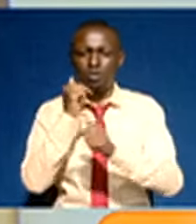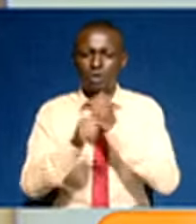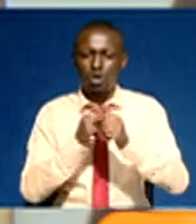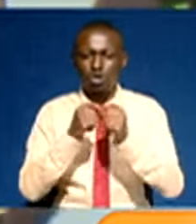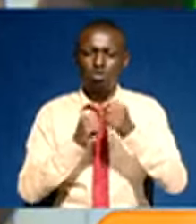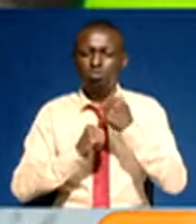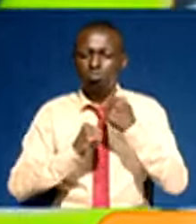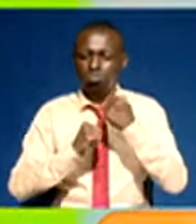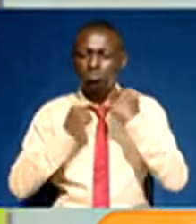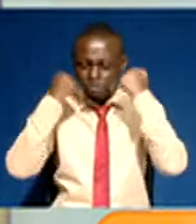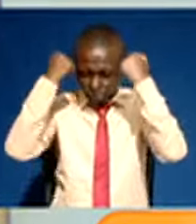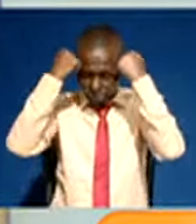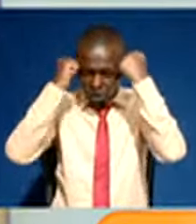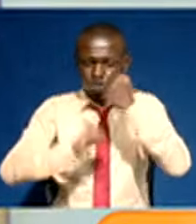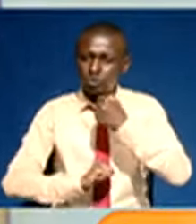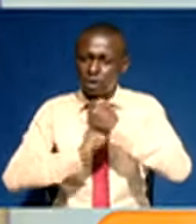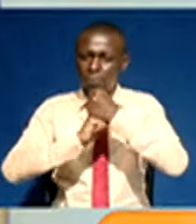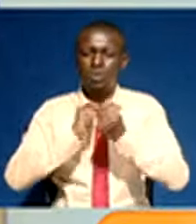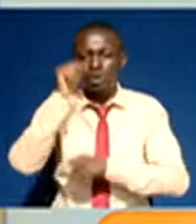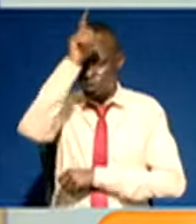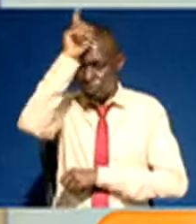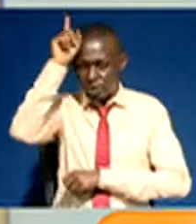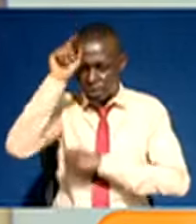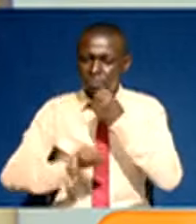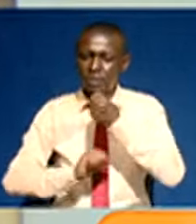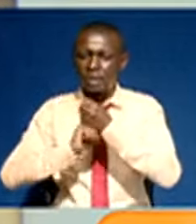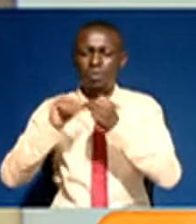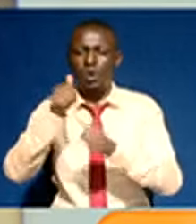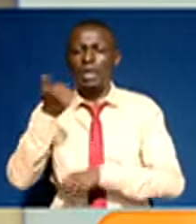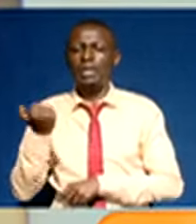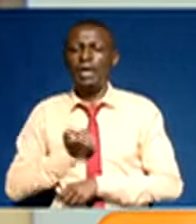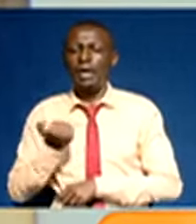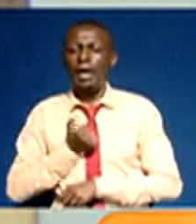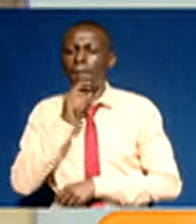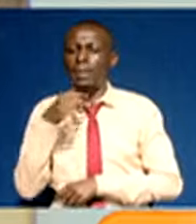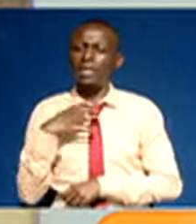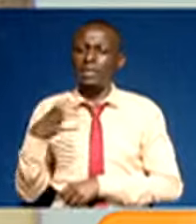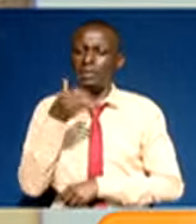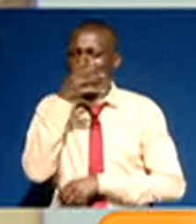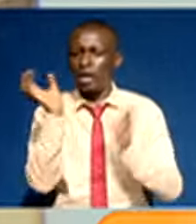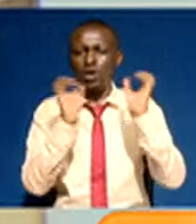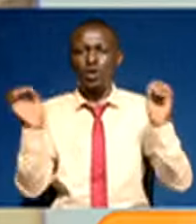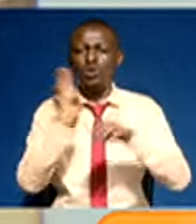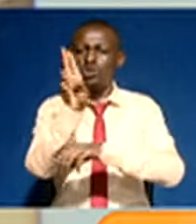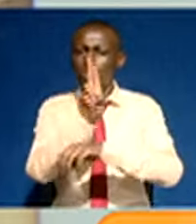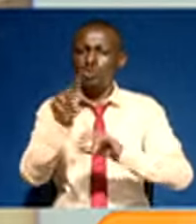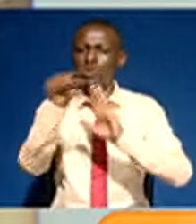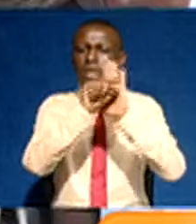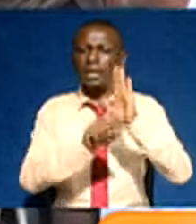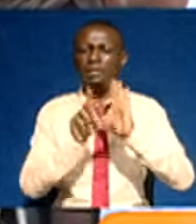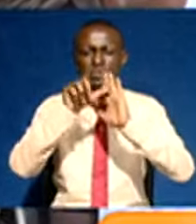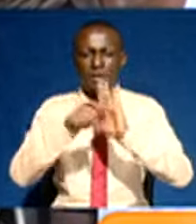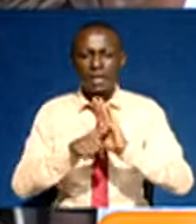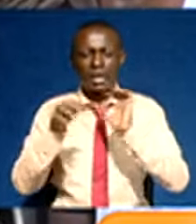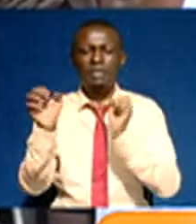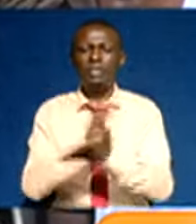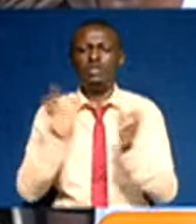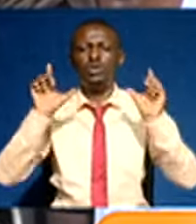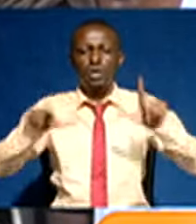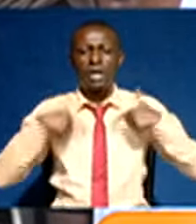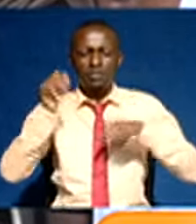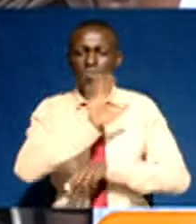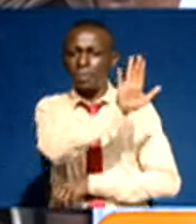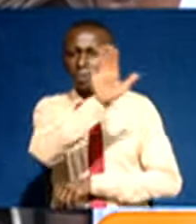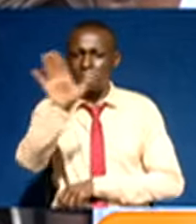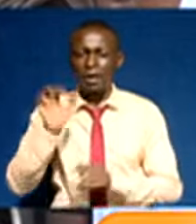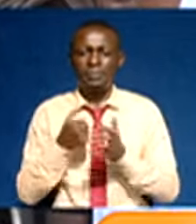nisaidie kijijini kwetu nielimishwe sana wengine kwamba sidanganywe na wanaume ambao wana pesa kwa nini watatumia vibaya na mshoko haribu maisha yao. The Wings to Fly program